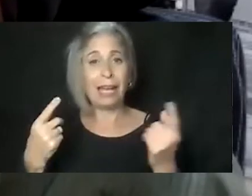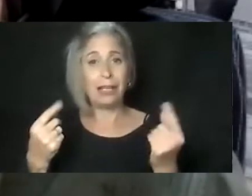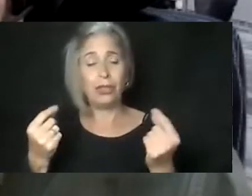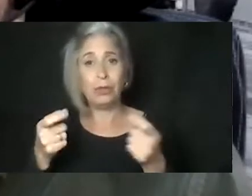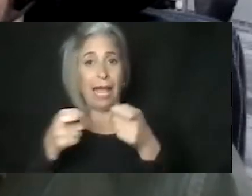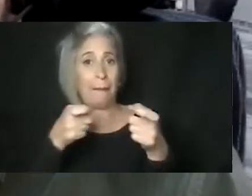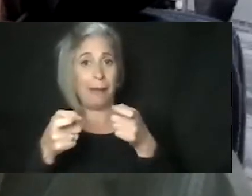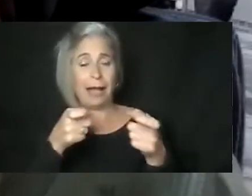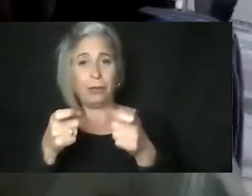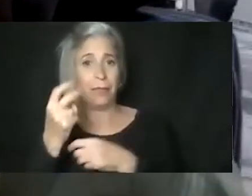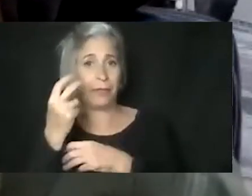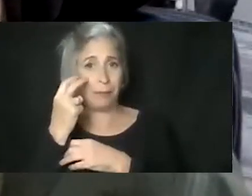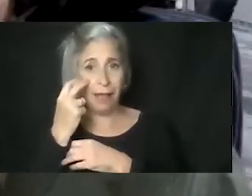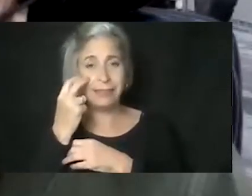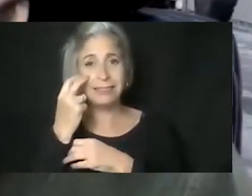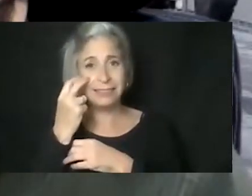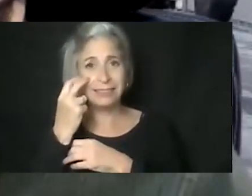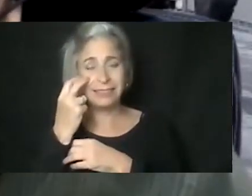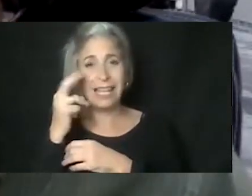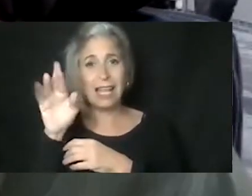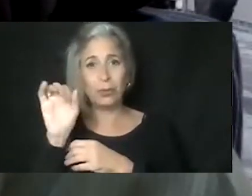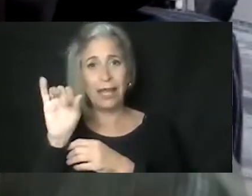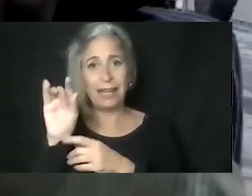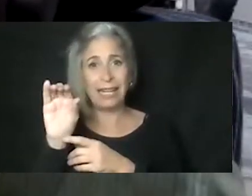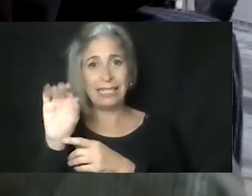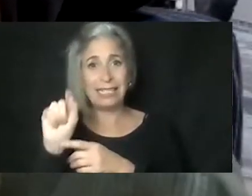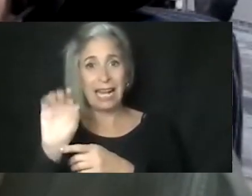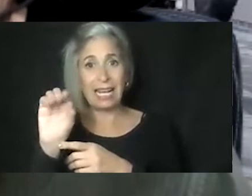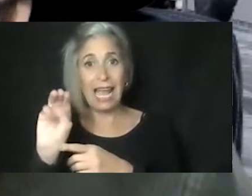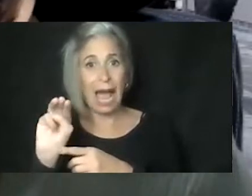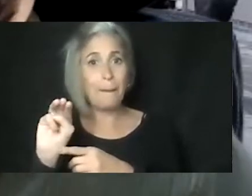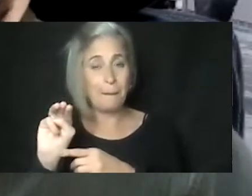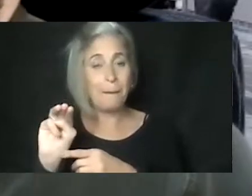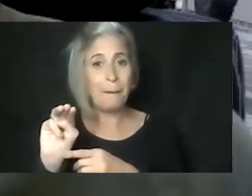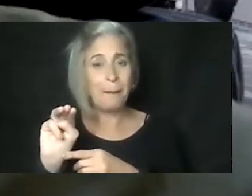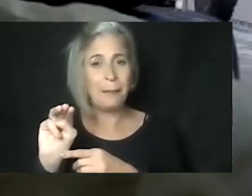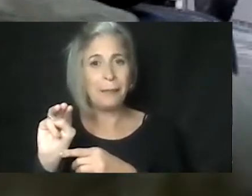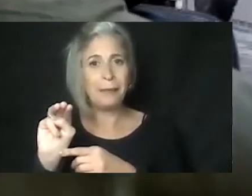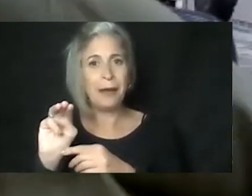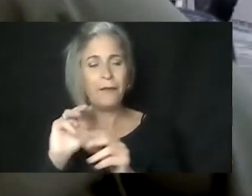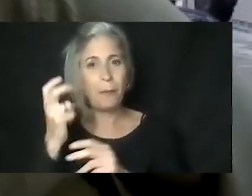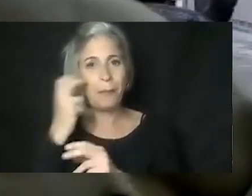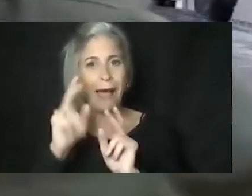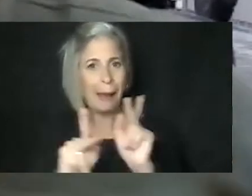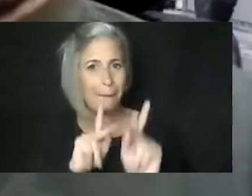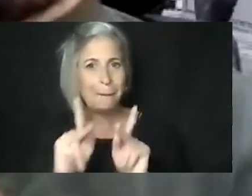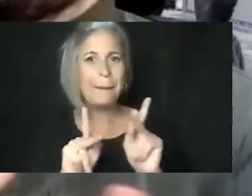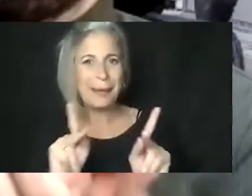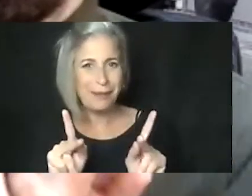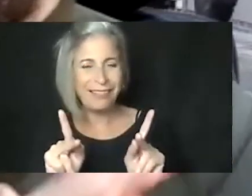blind subreddit on reddit.com, which is kind of the official subreddit for blind folks,